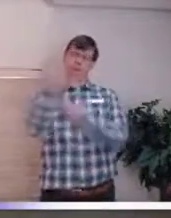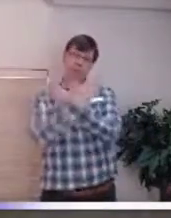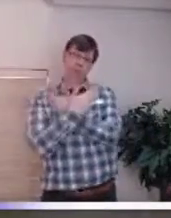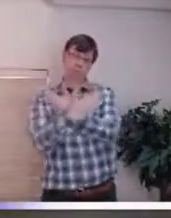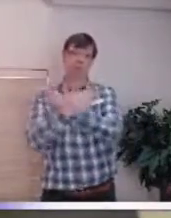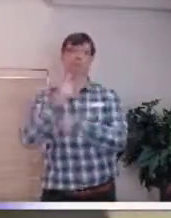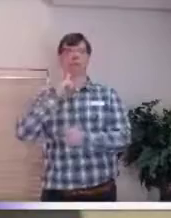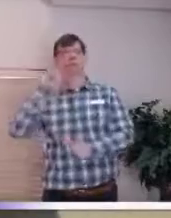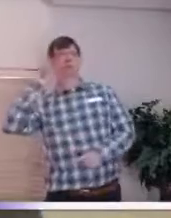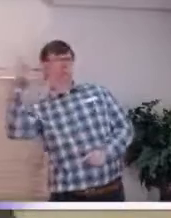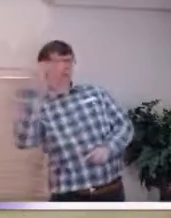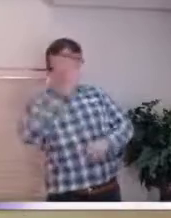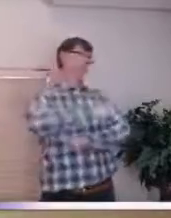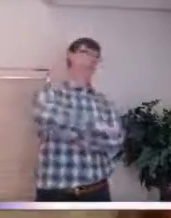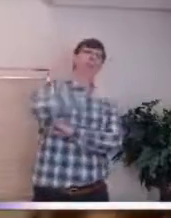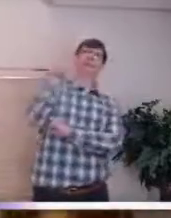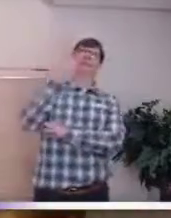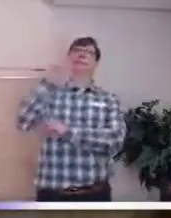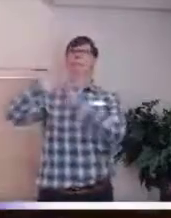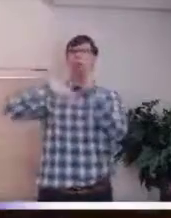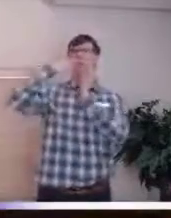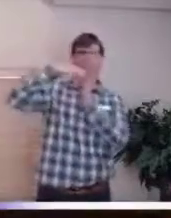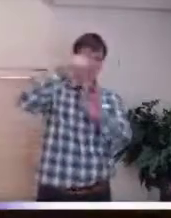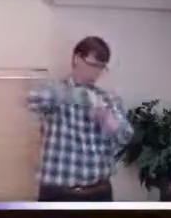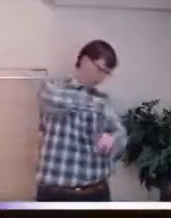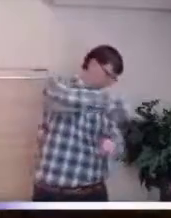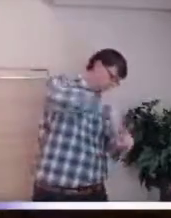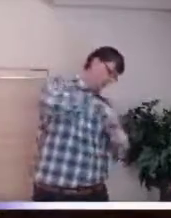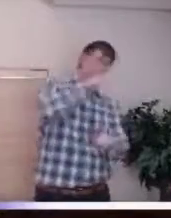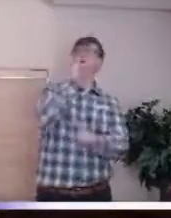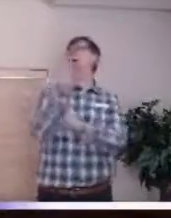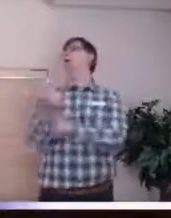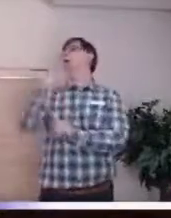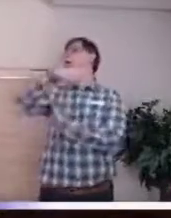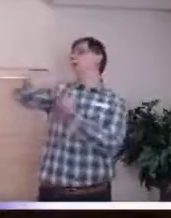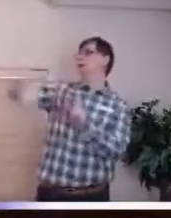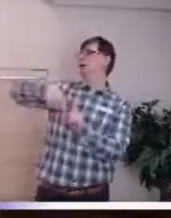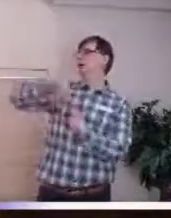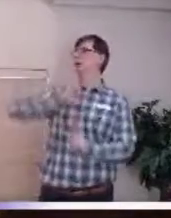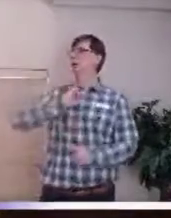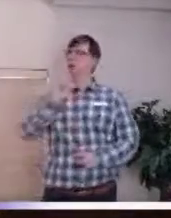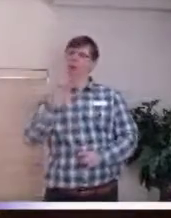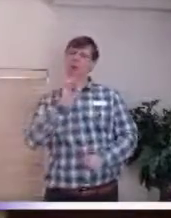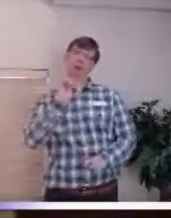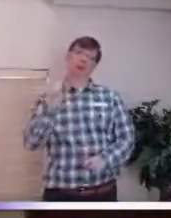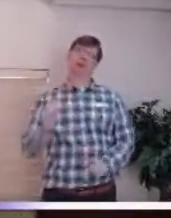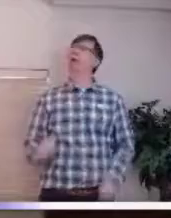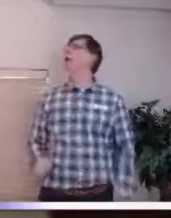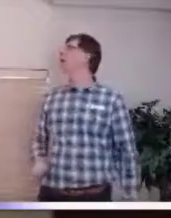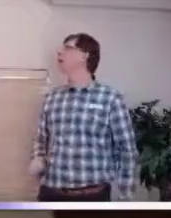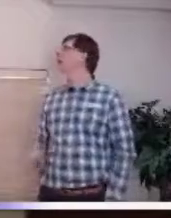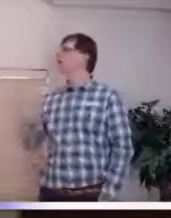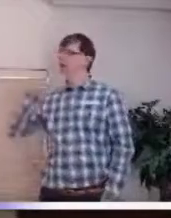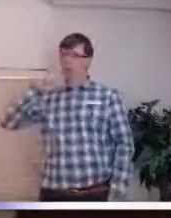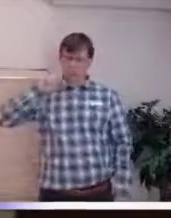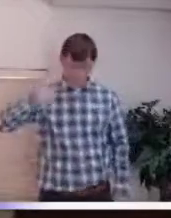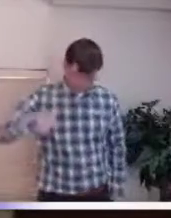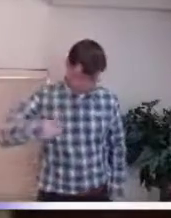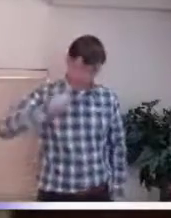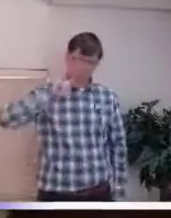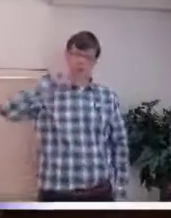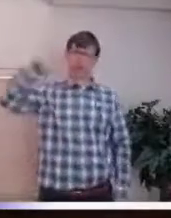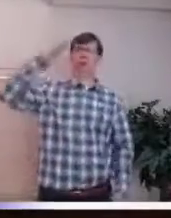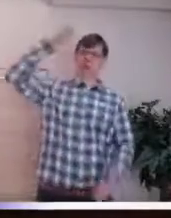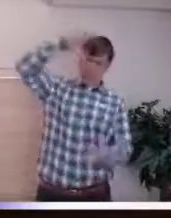first day of the new year for this center. And I am truly,